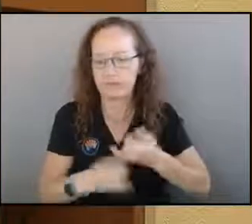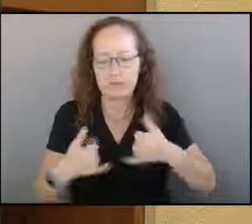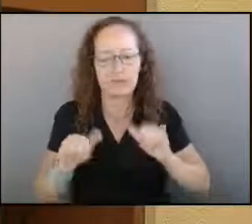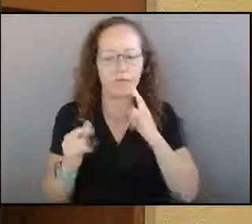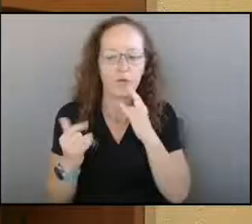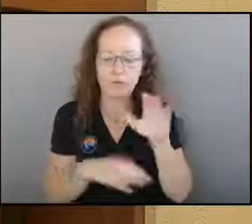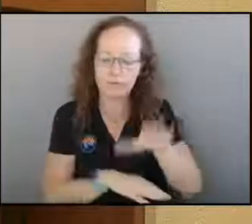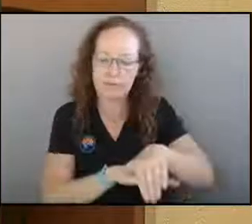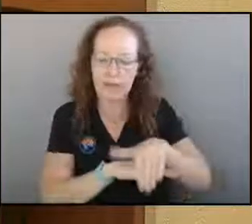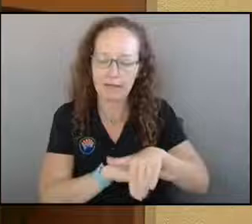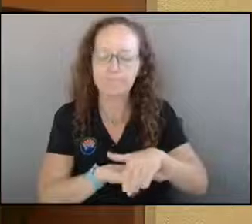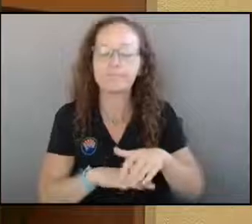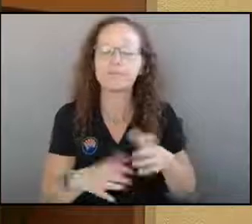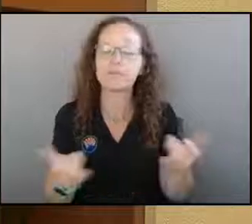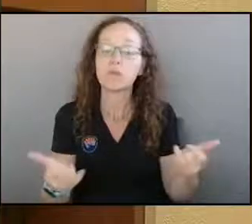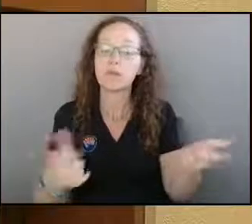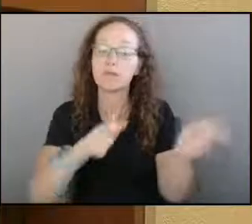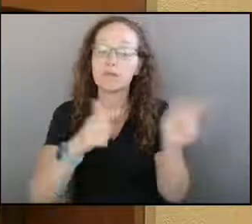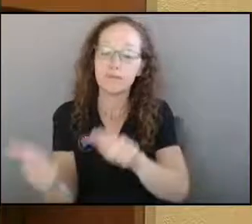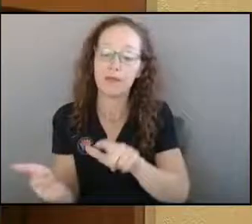San Miguel County Sheriff Chris Lopez.